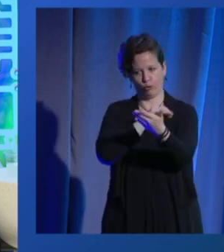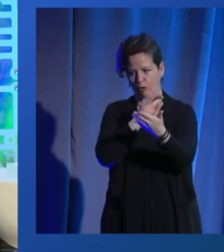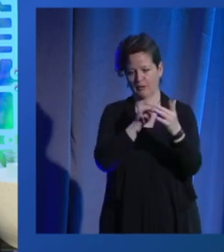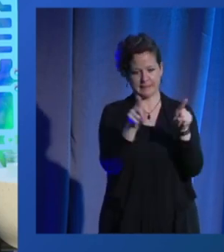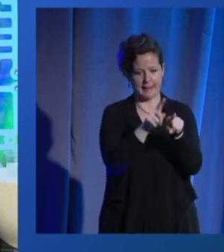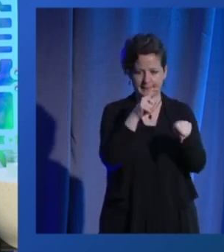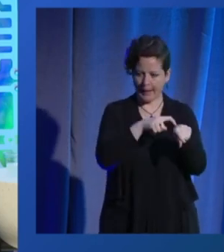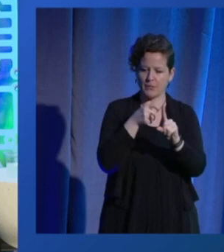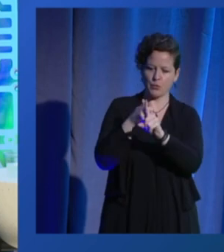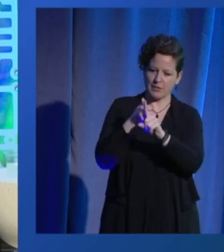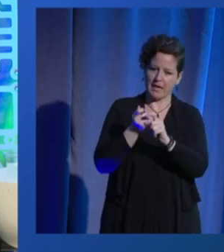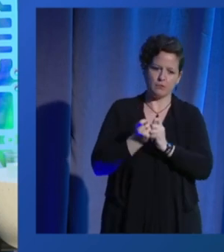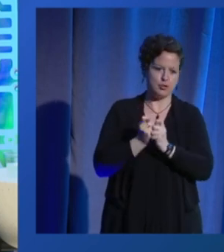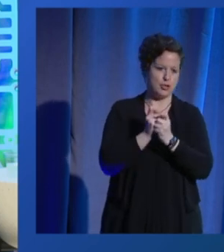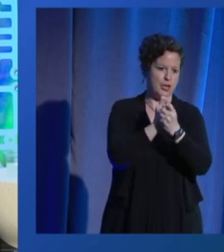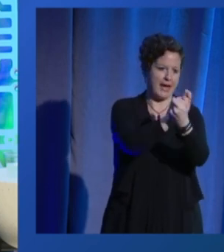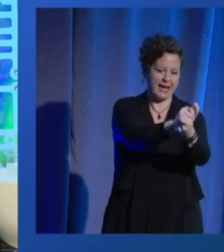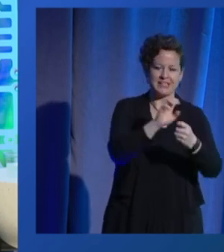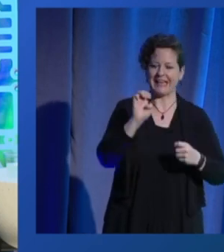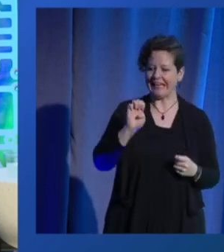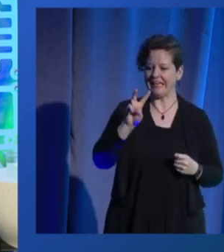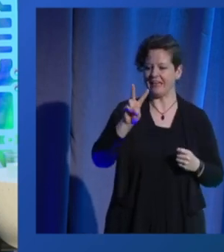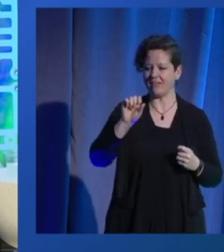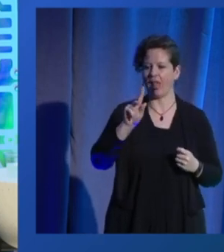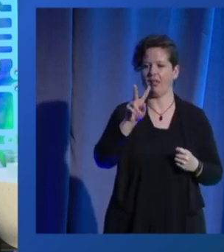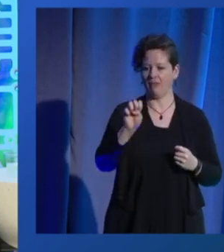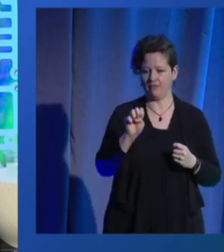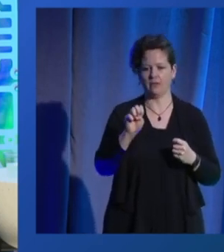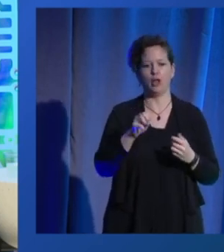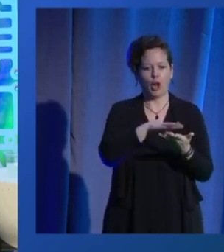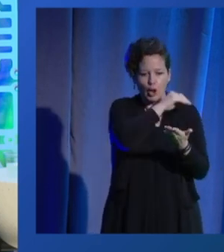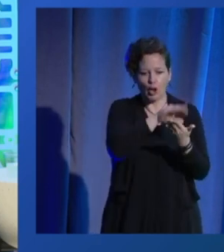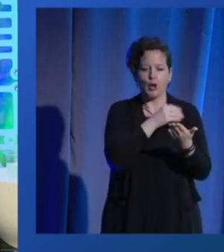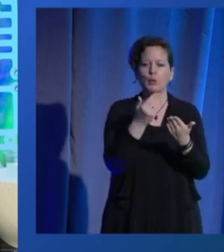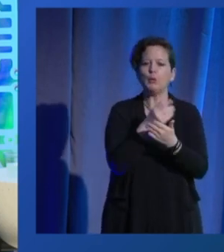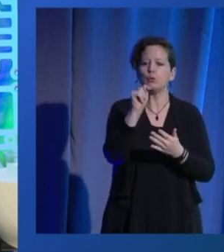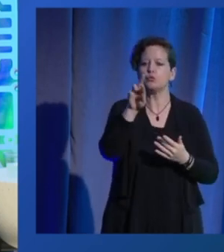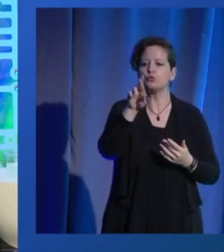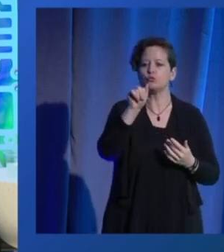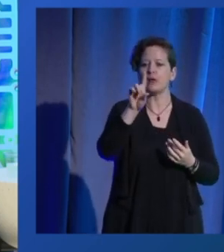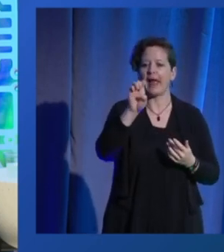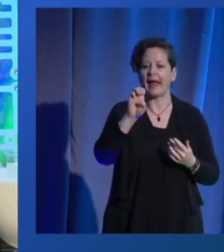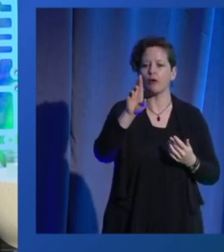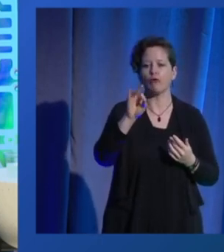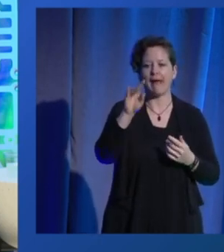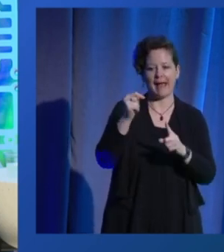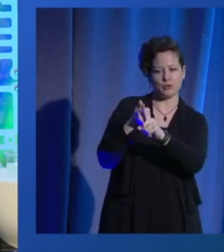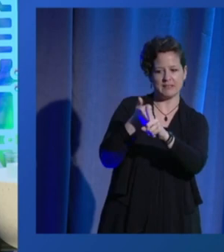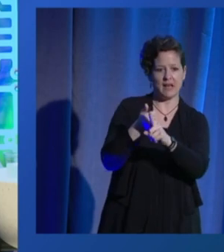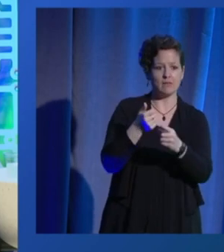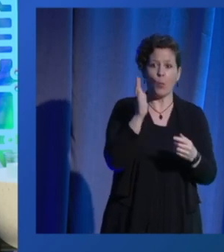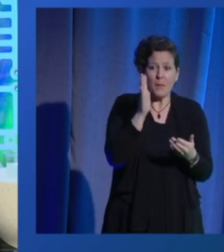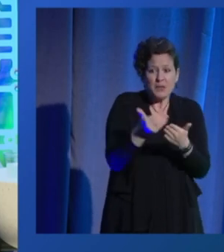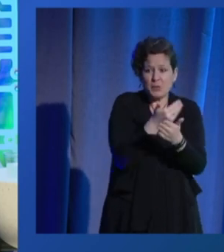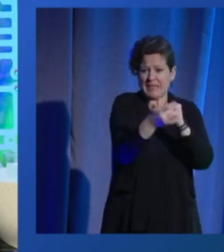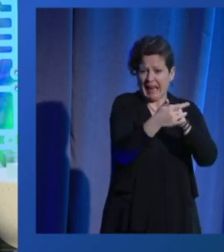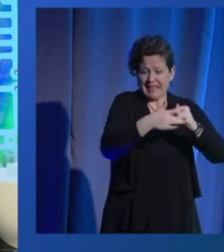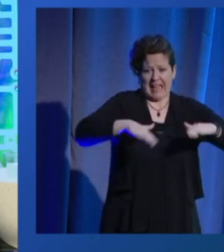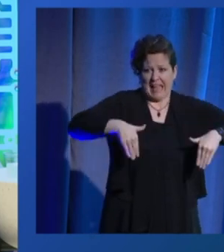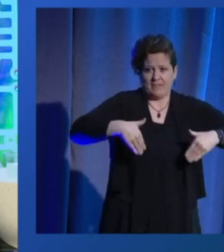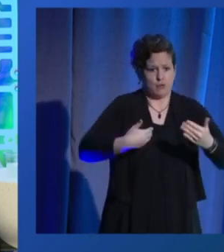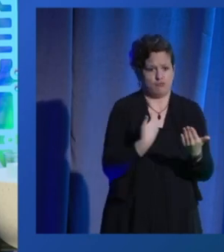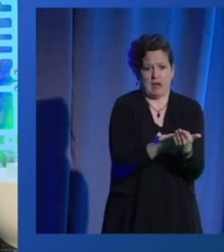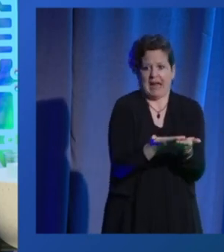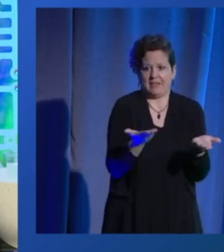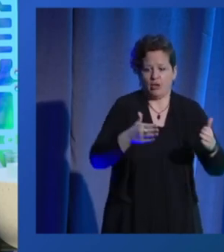to evolve all of the new trade cfts that you have even may be considered yet is going to be incredibly challenging and so